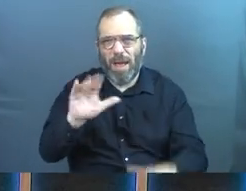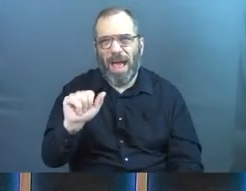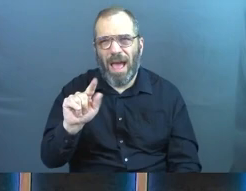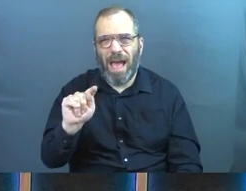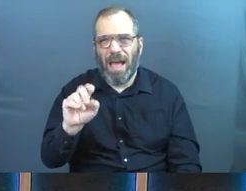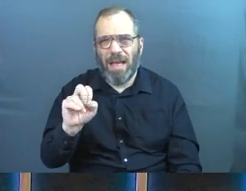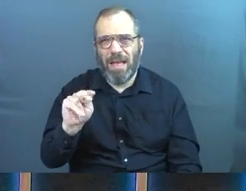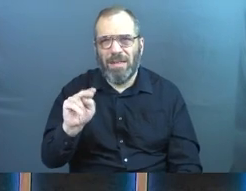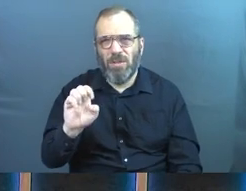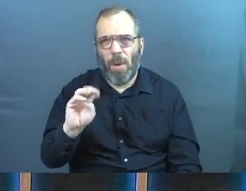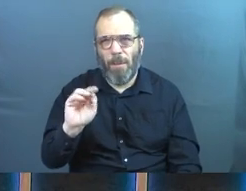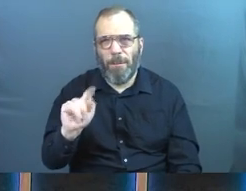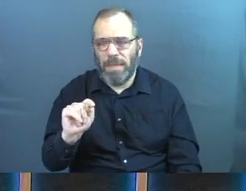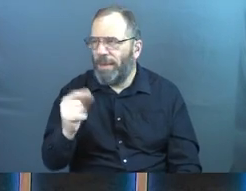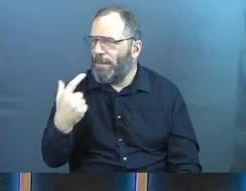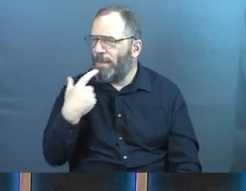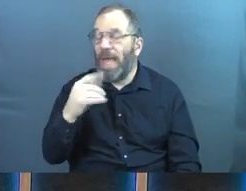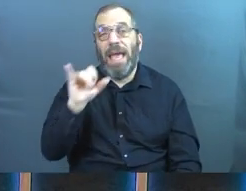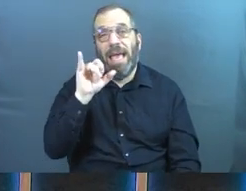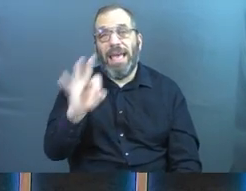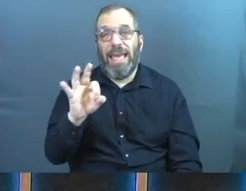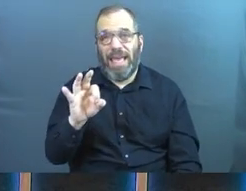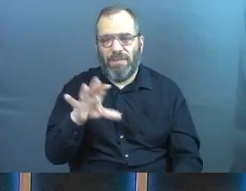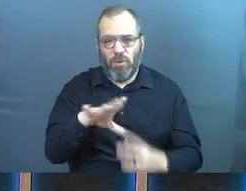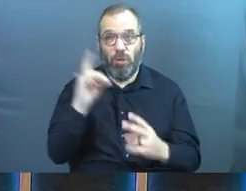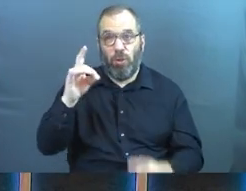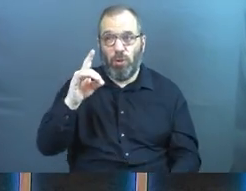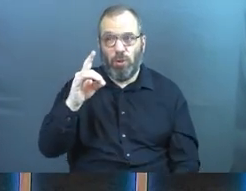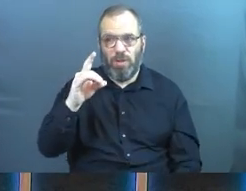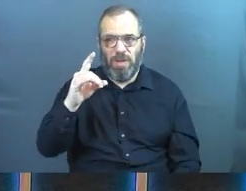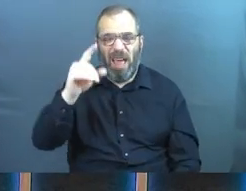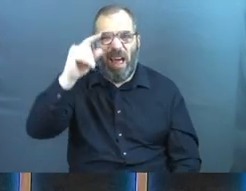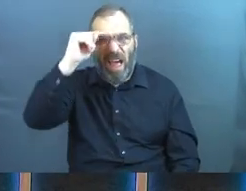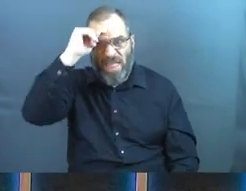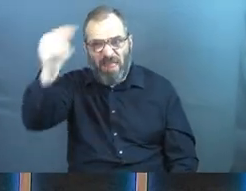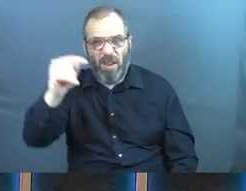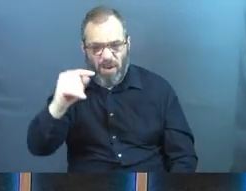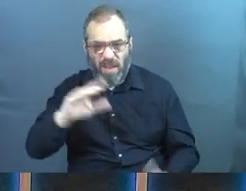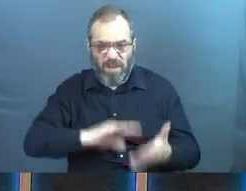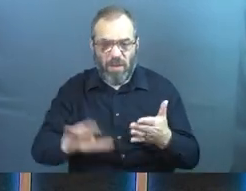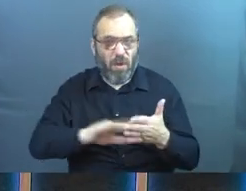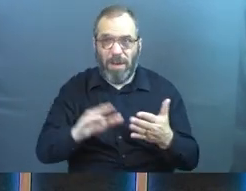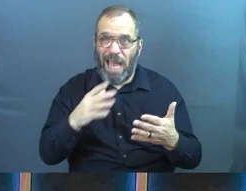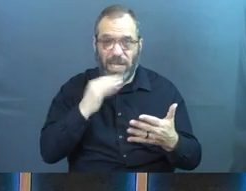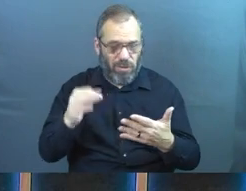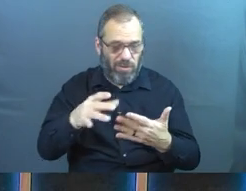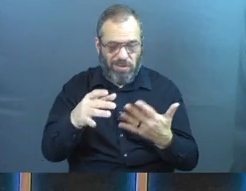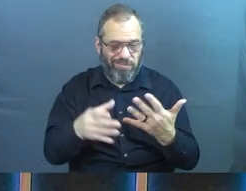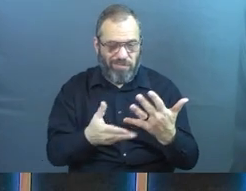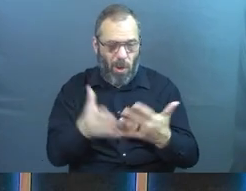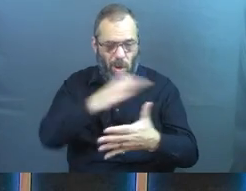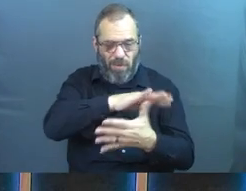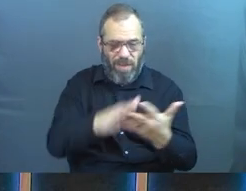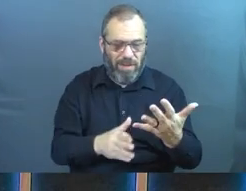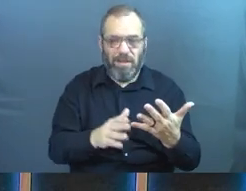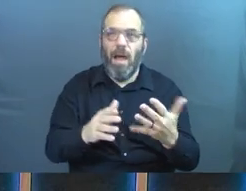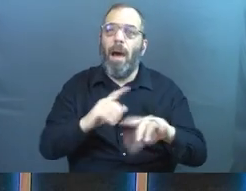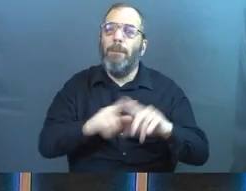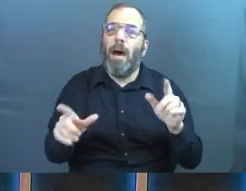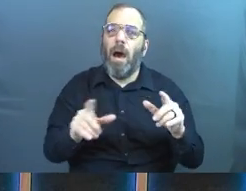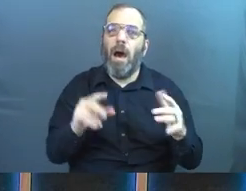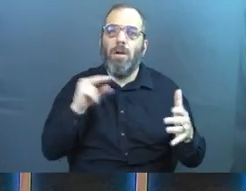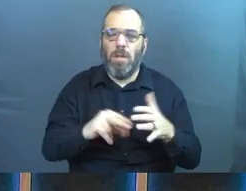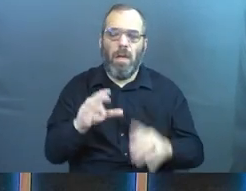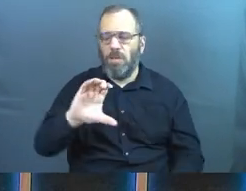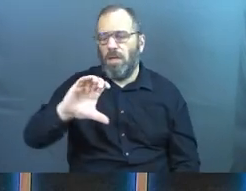go into all of those. I'll just say, if you've got to choose a theory of the atonement, I choose all of the above, because I think they're all there personally. But we're